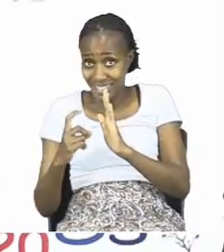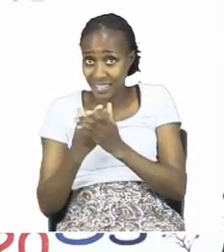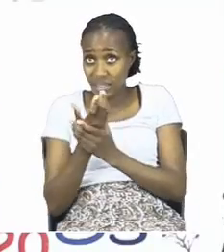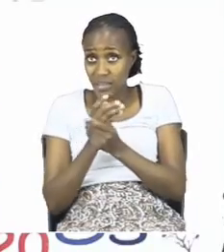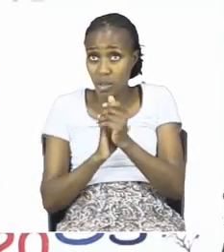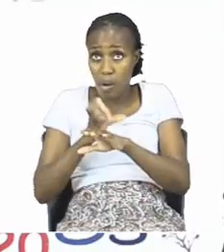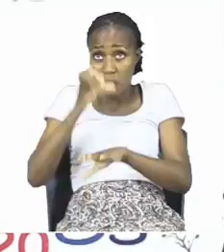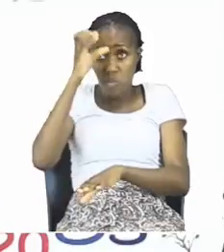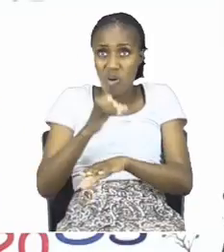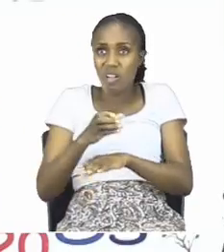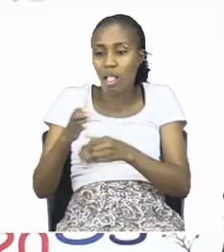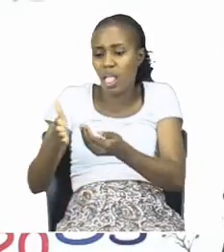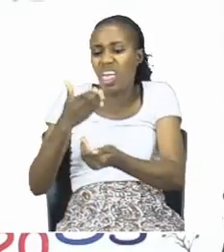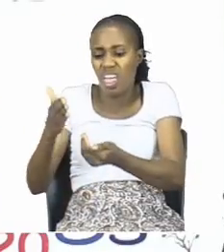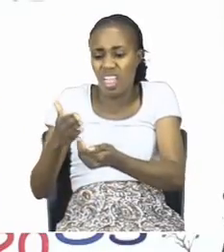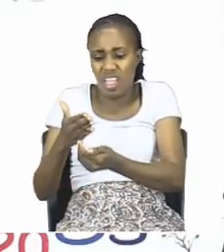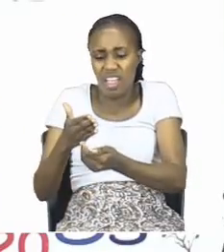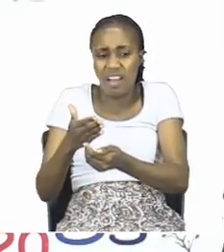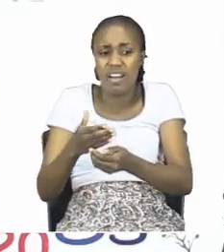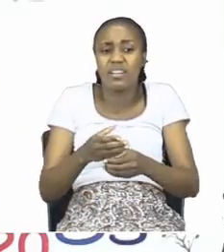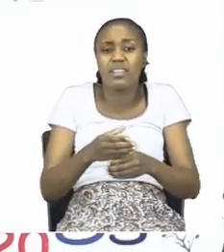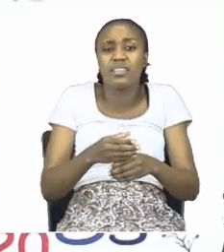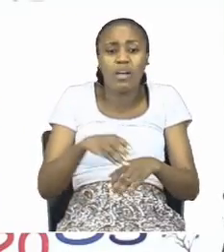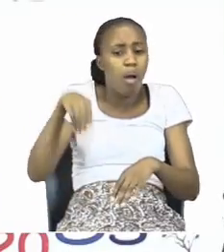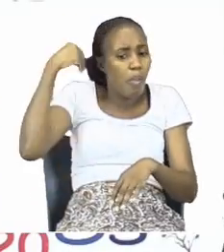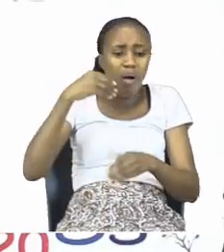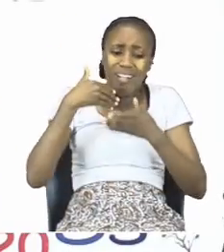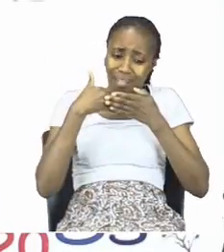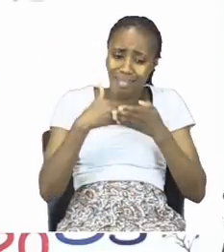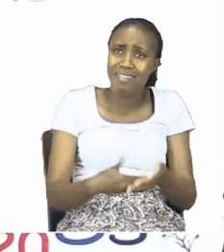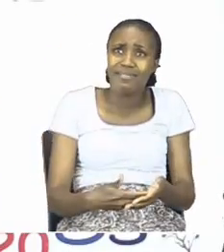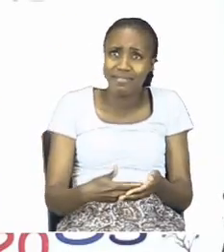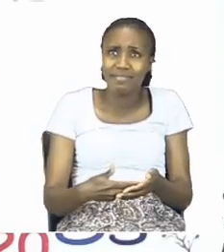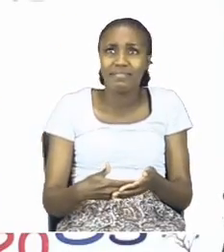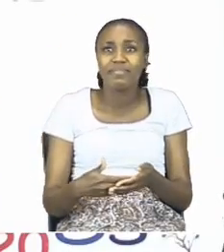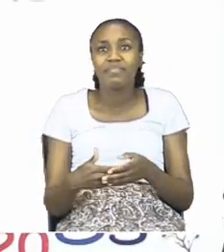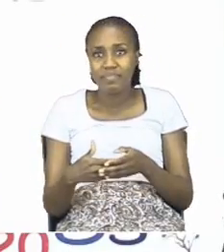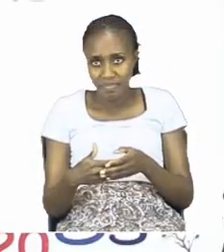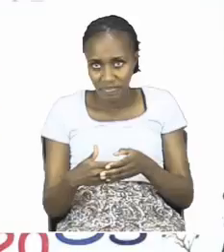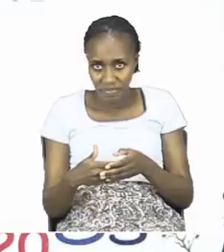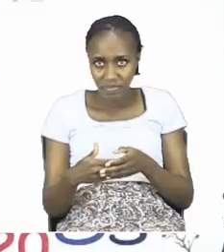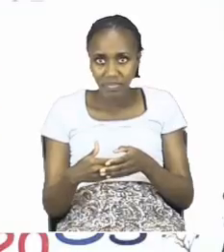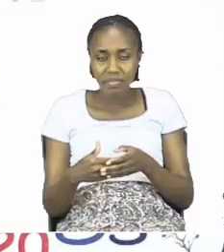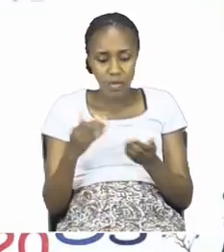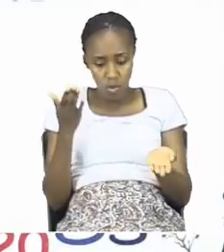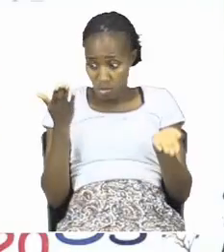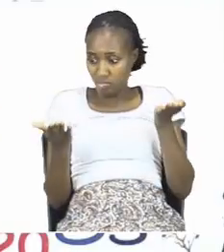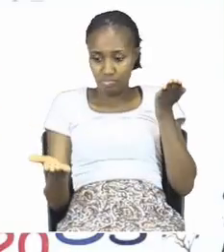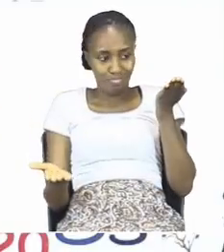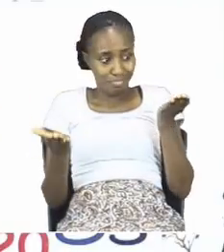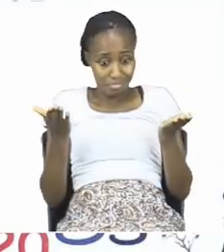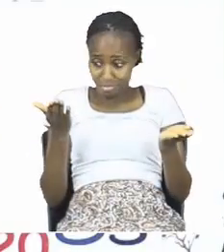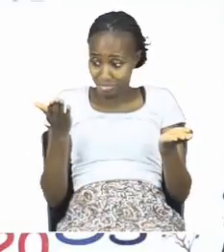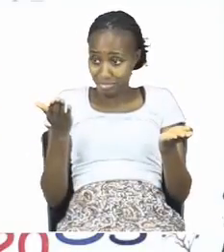is lighter than the bell. So now that we have compared at least one thing or